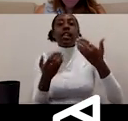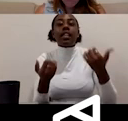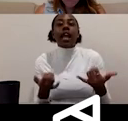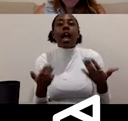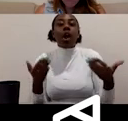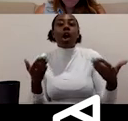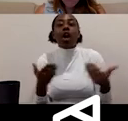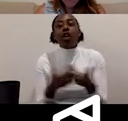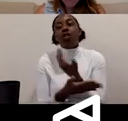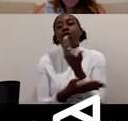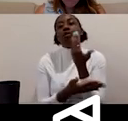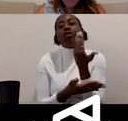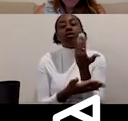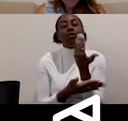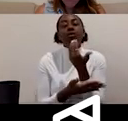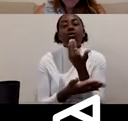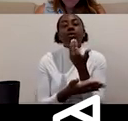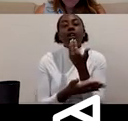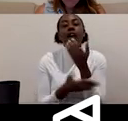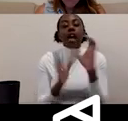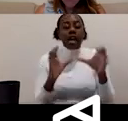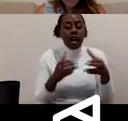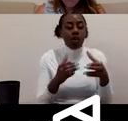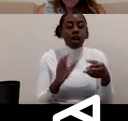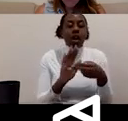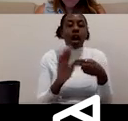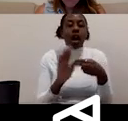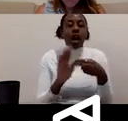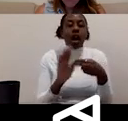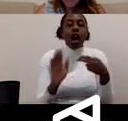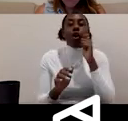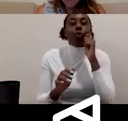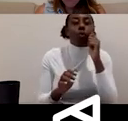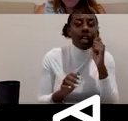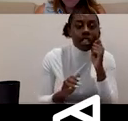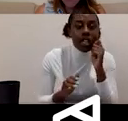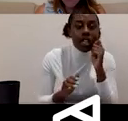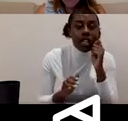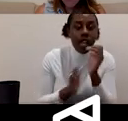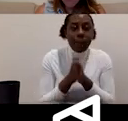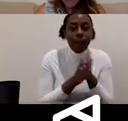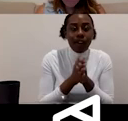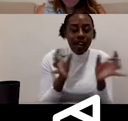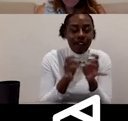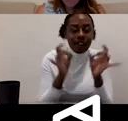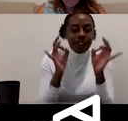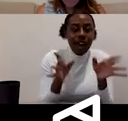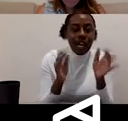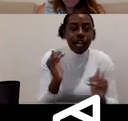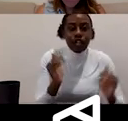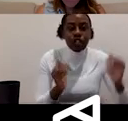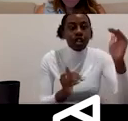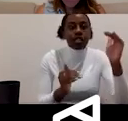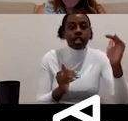motivated violent extremism, which basically conflates the real threat,